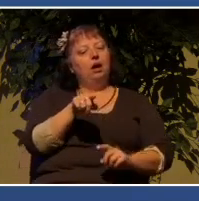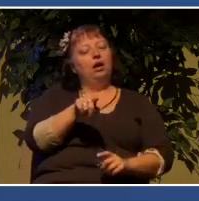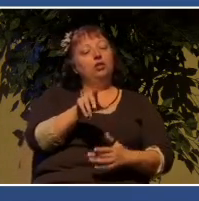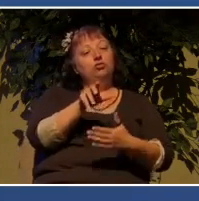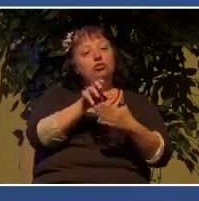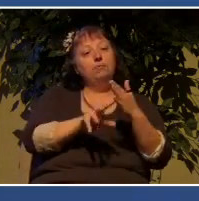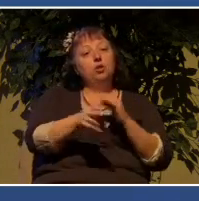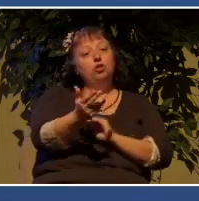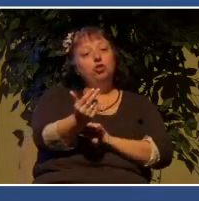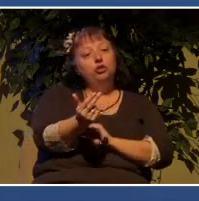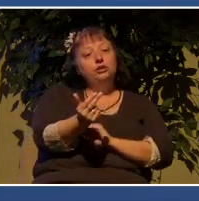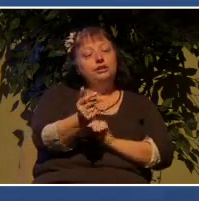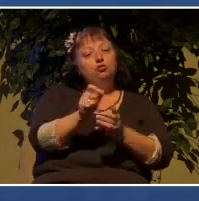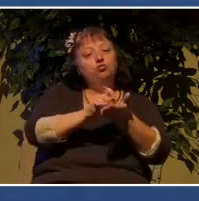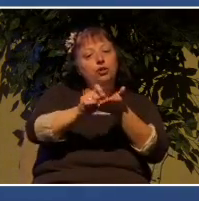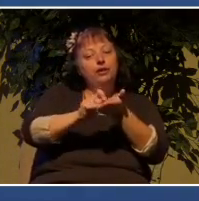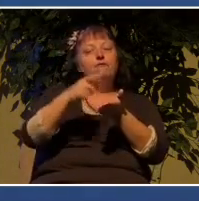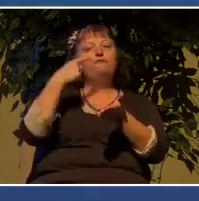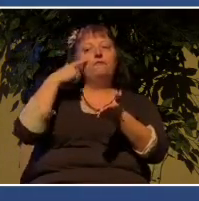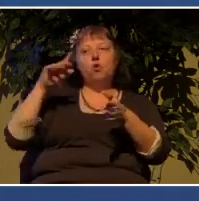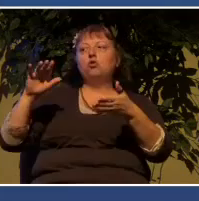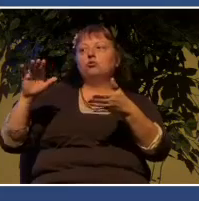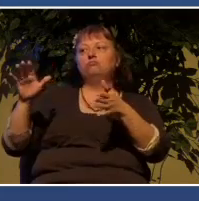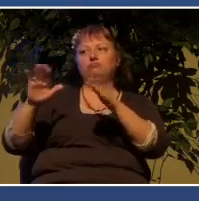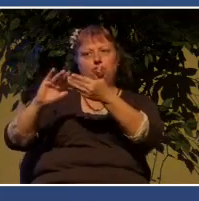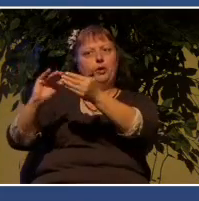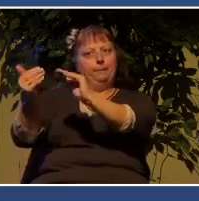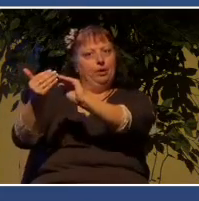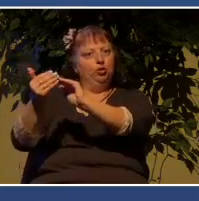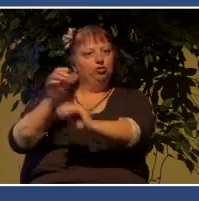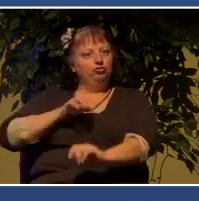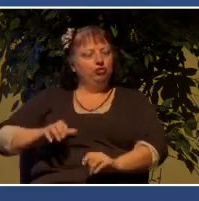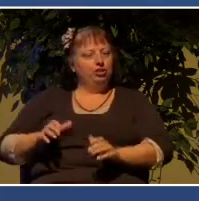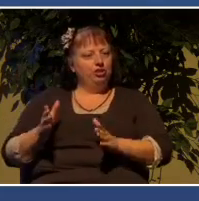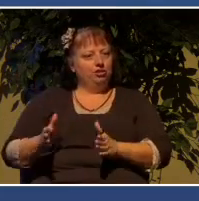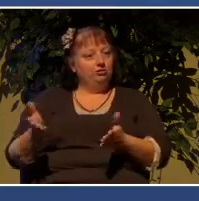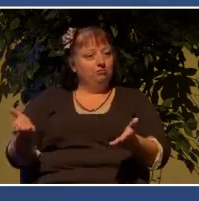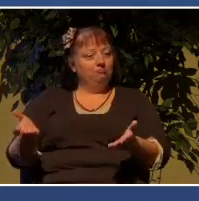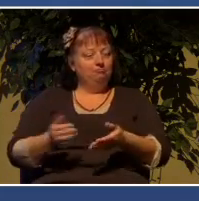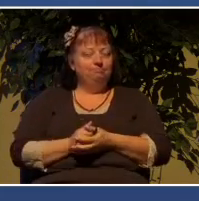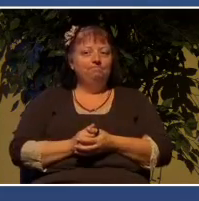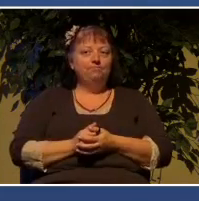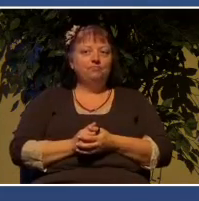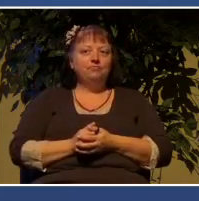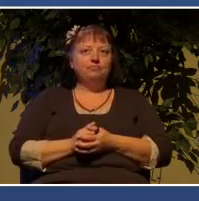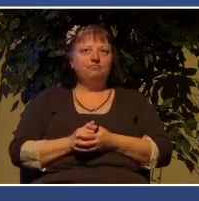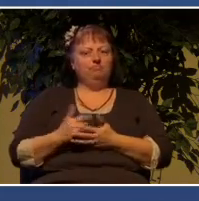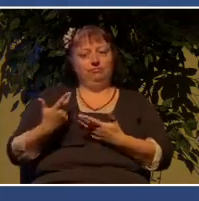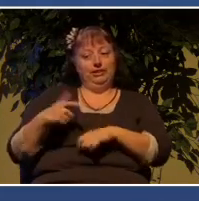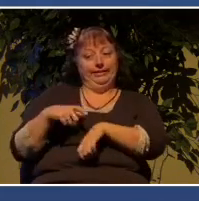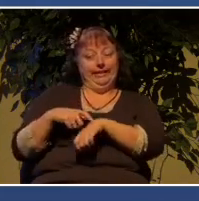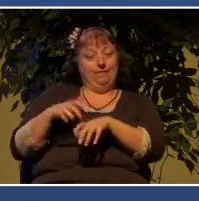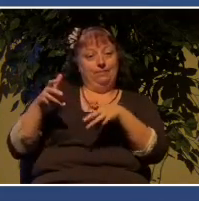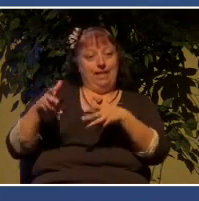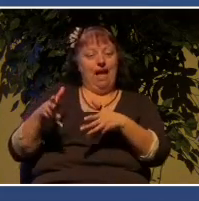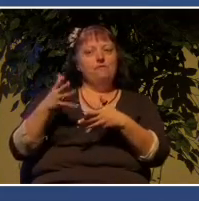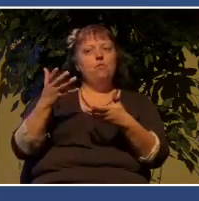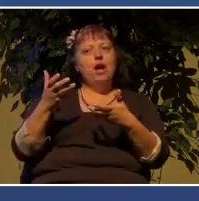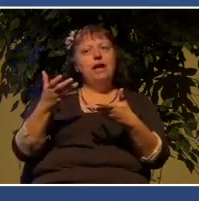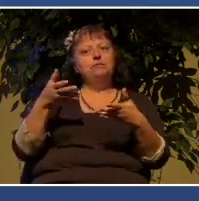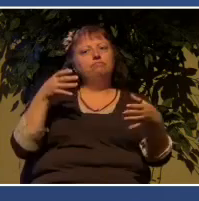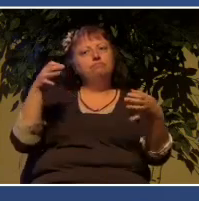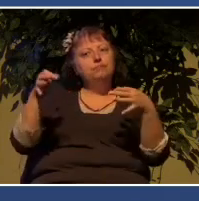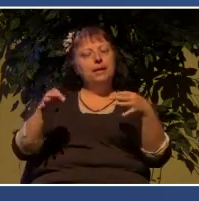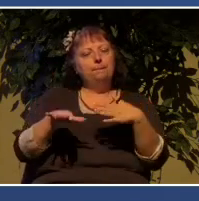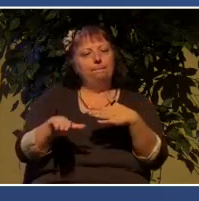for Christian community. And in the time that we have this morning, I want to walk you through some very basic